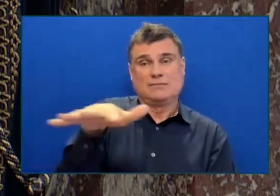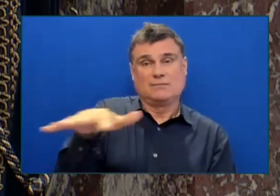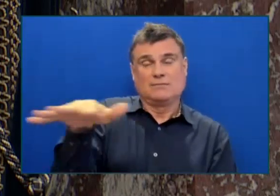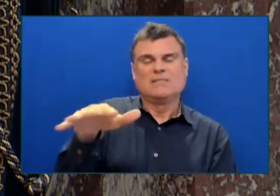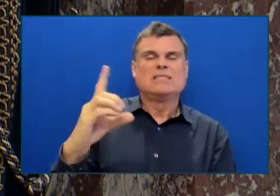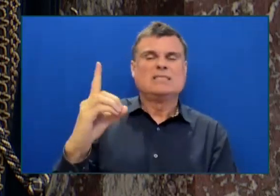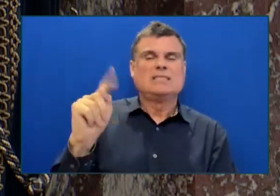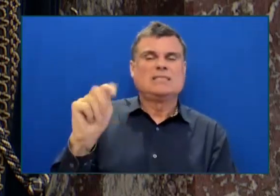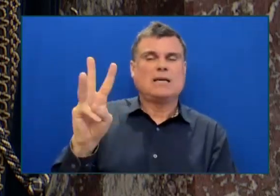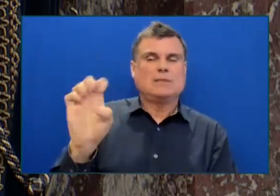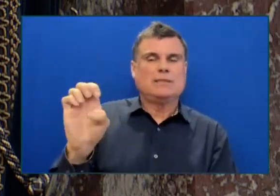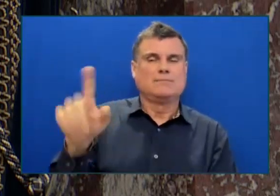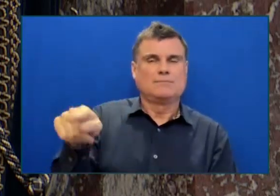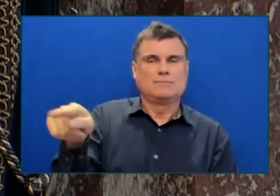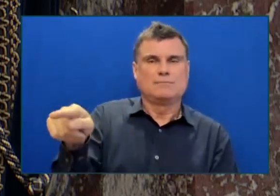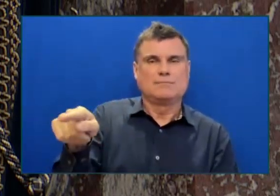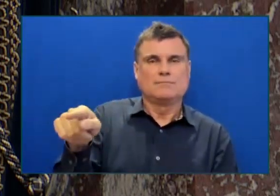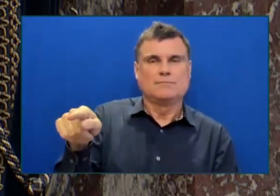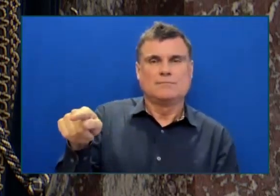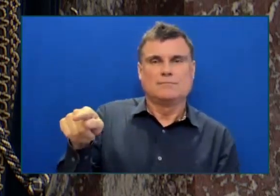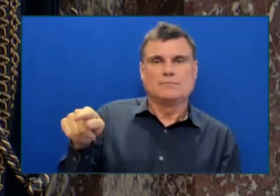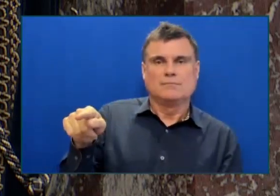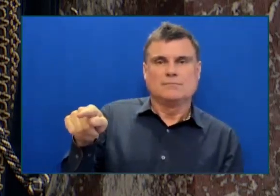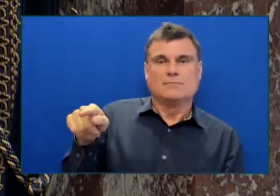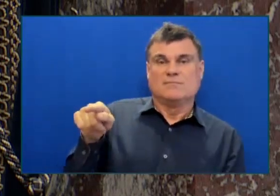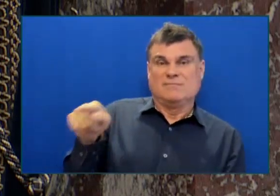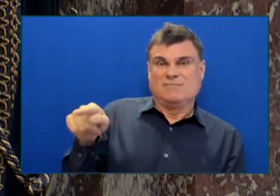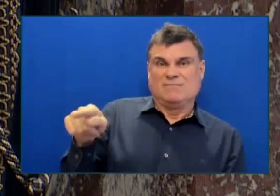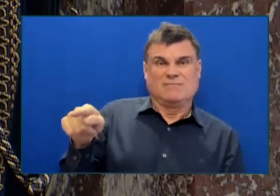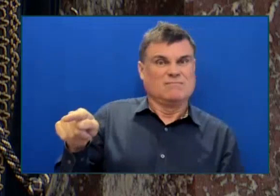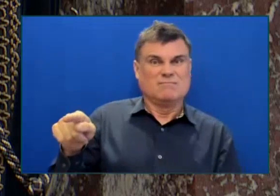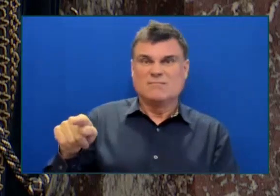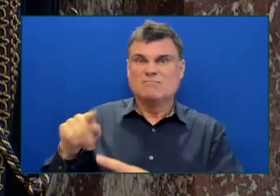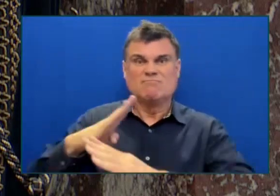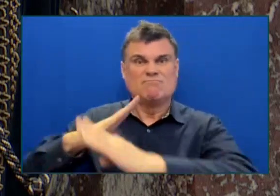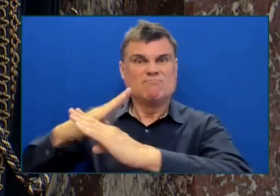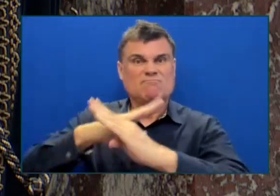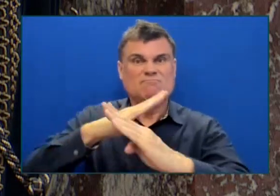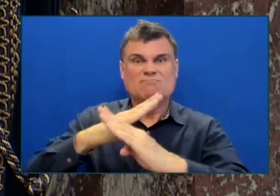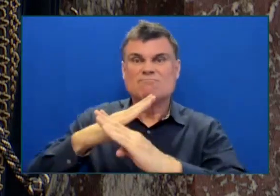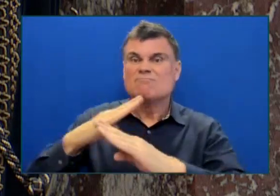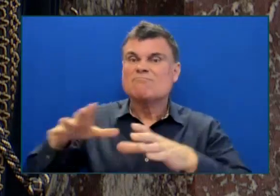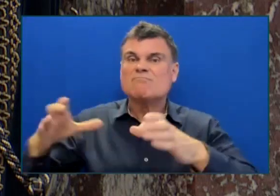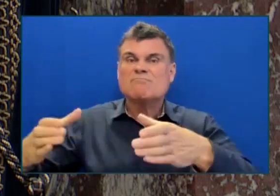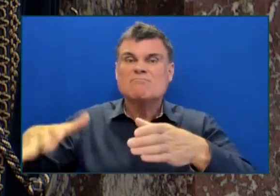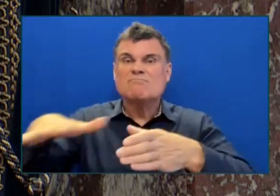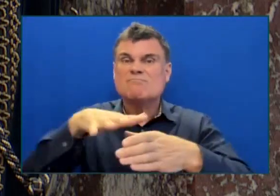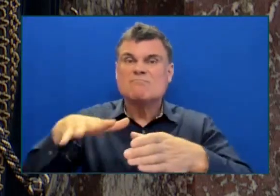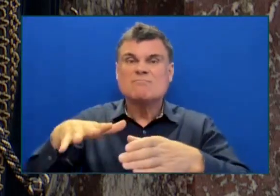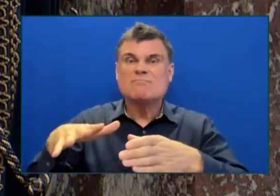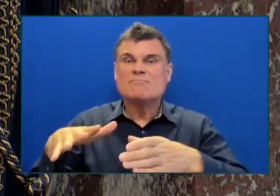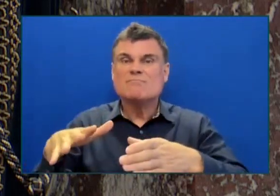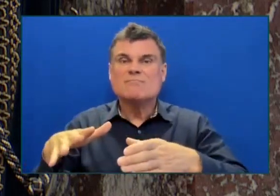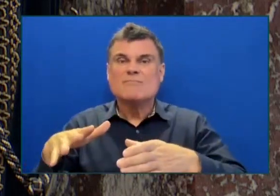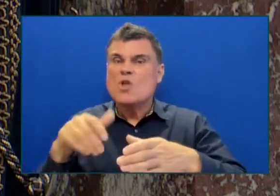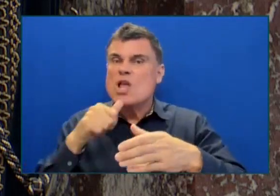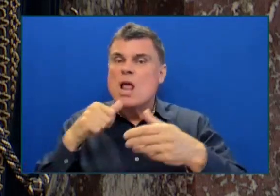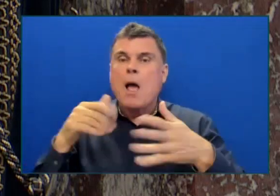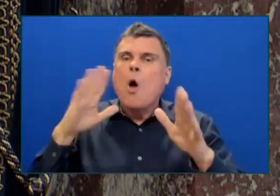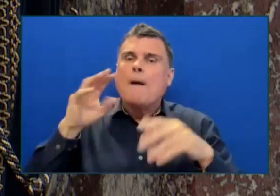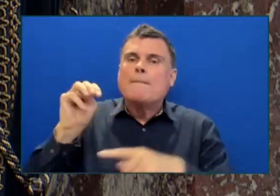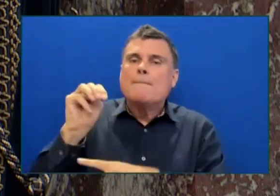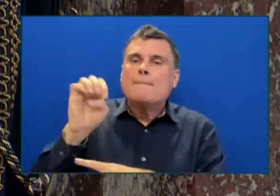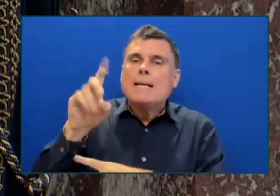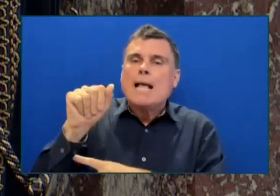safety concerns. It's part of a pattern of concerning police behaviour that seems to be increasing. Last year, media was restricted from covering